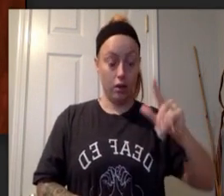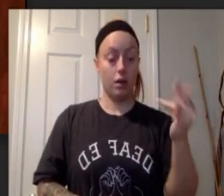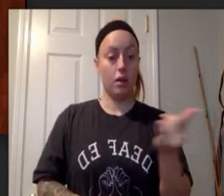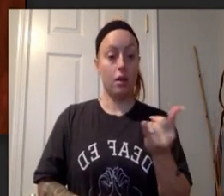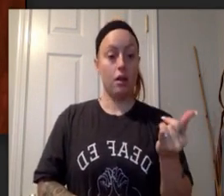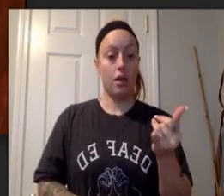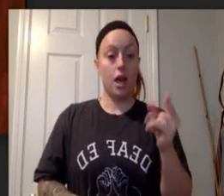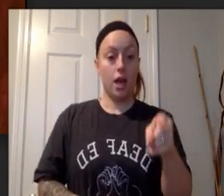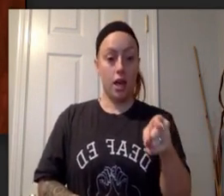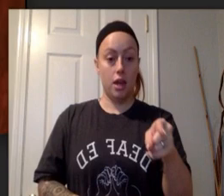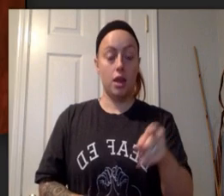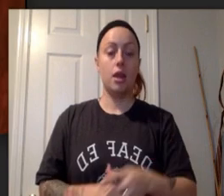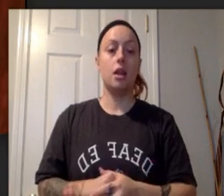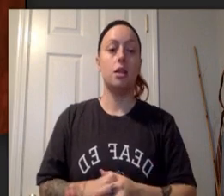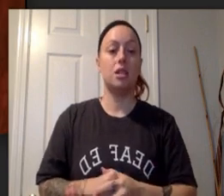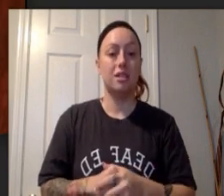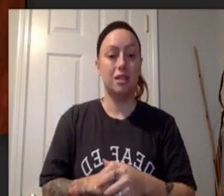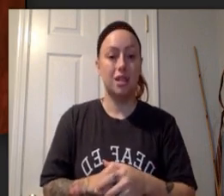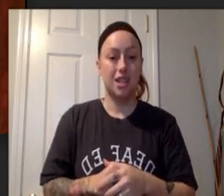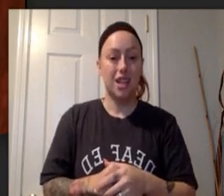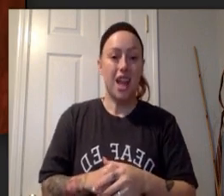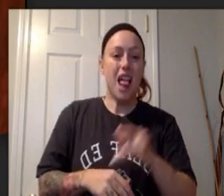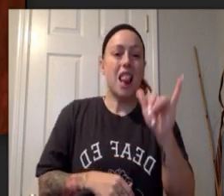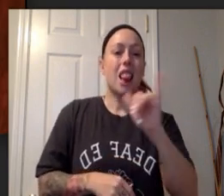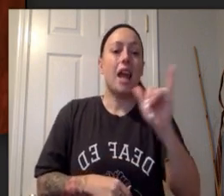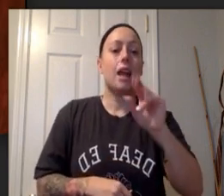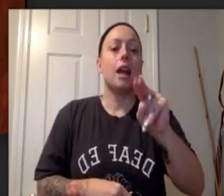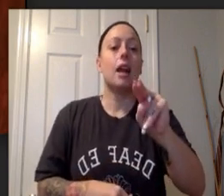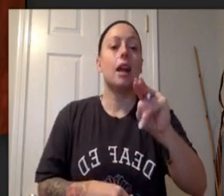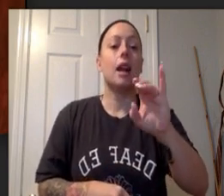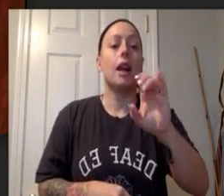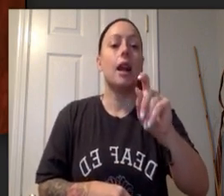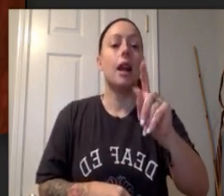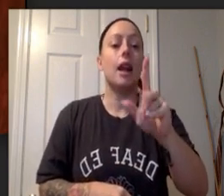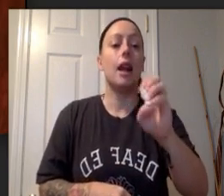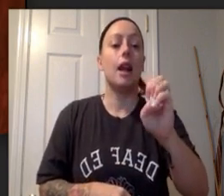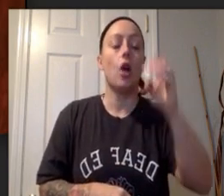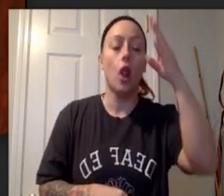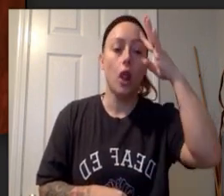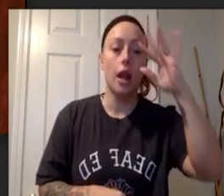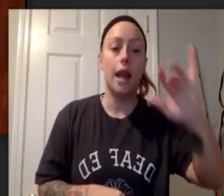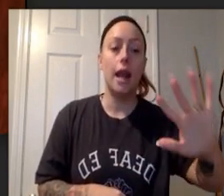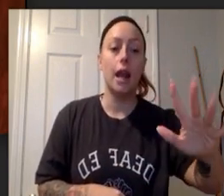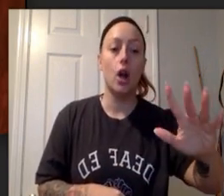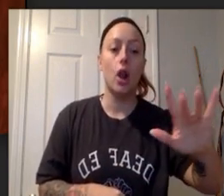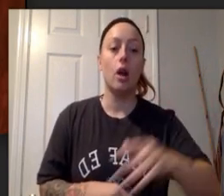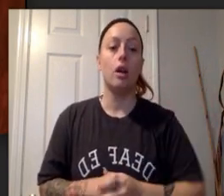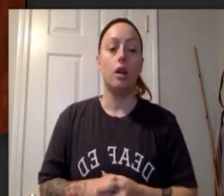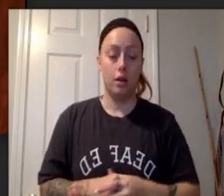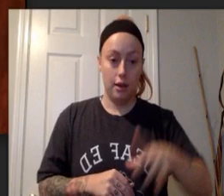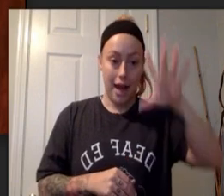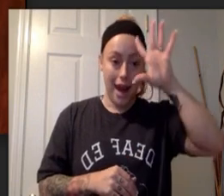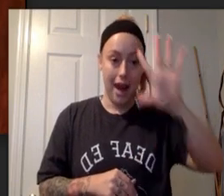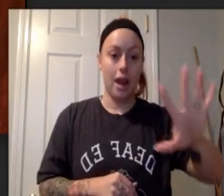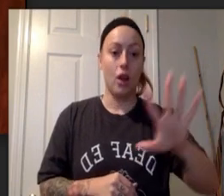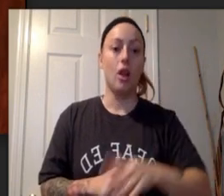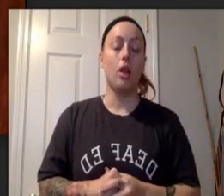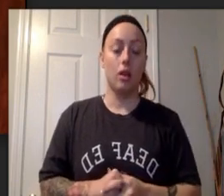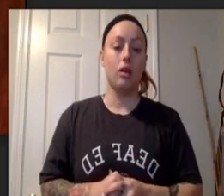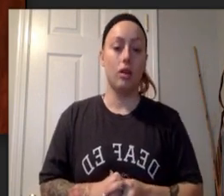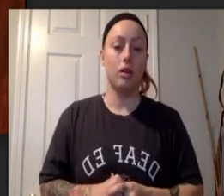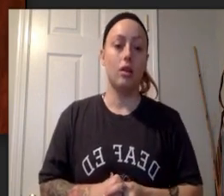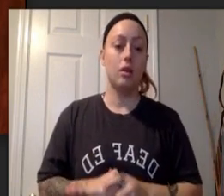about that big. It's like about the size of a nickel, like between a nickel and a dime, and it